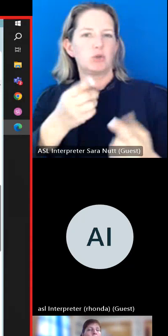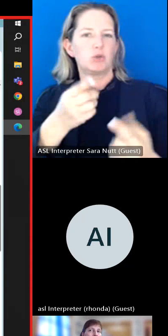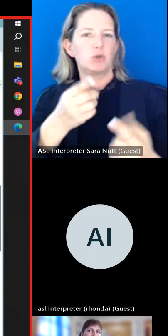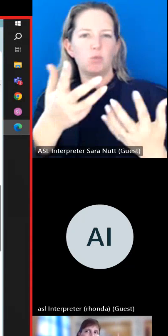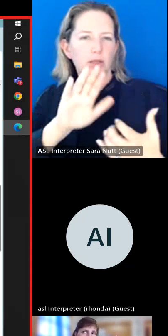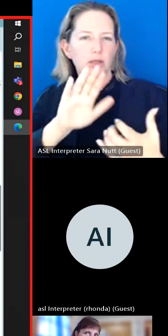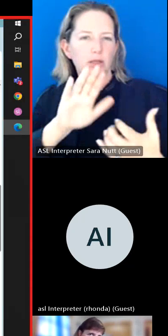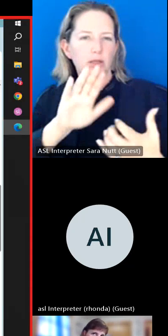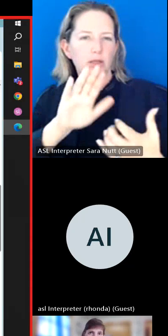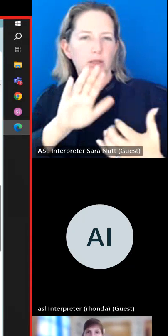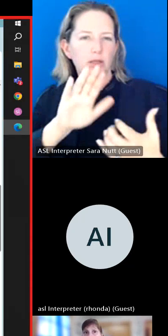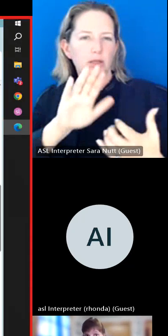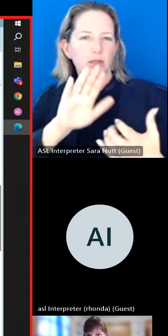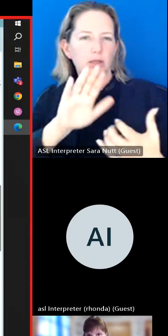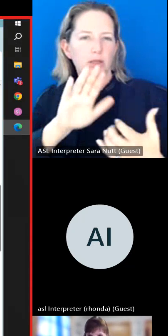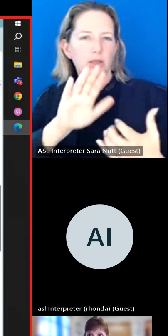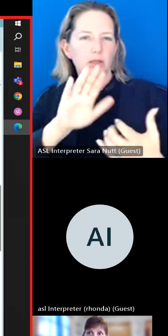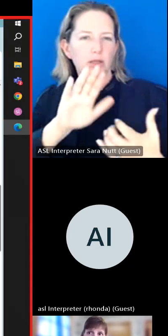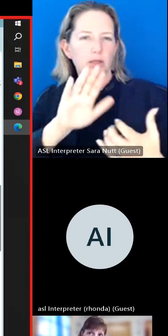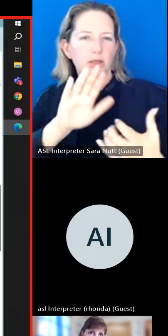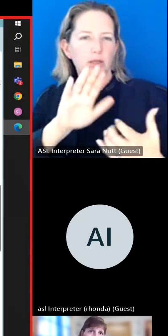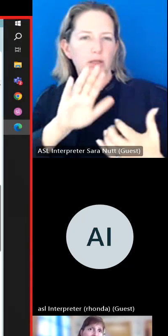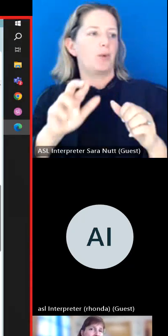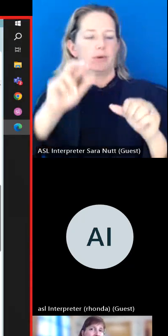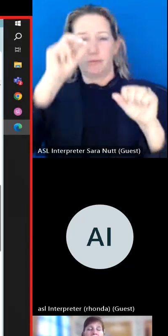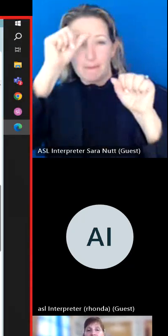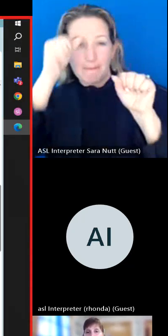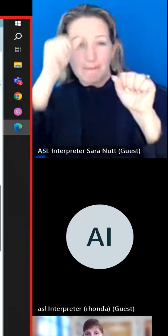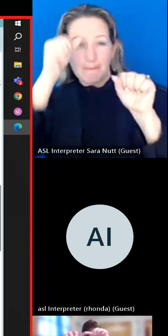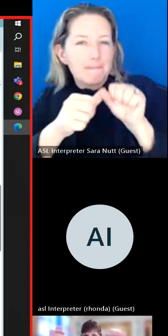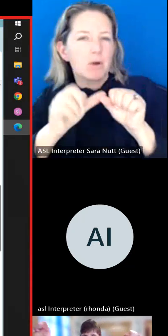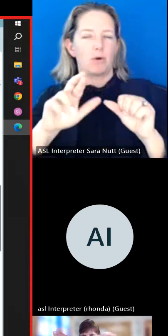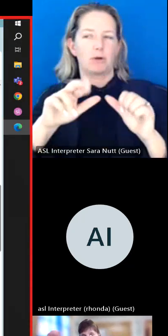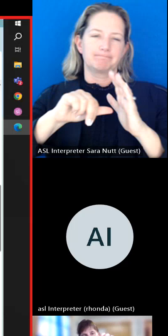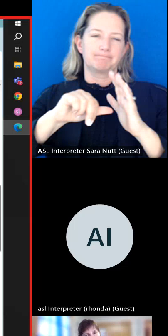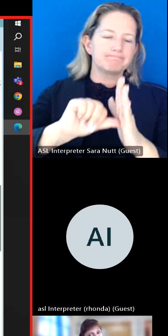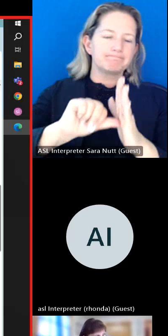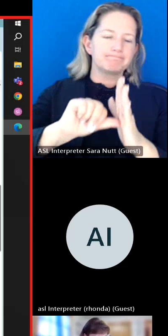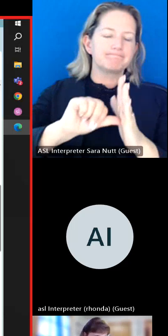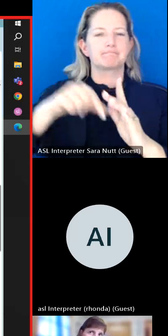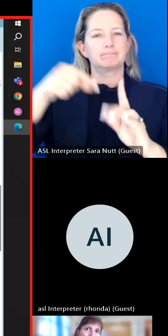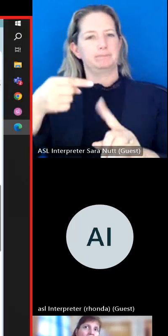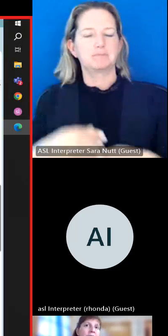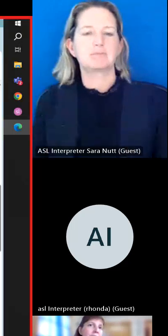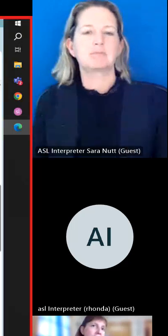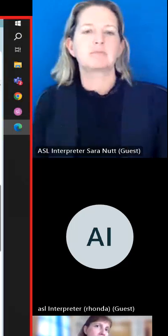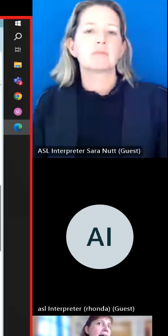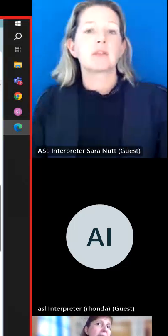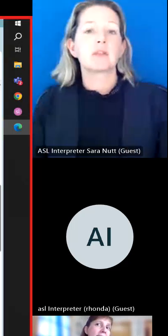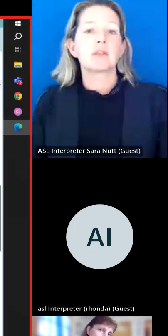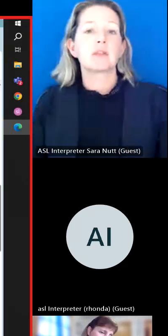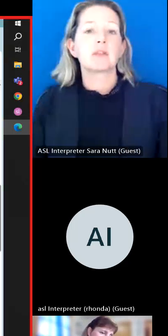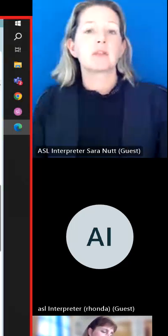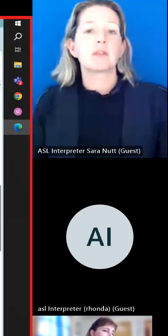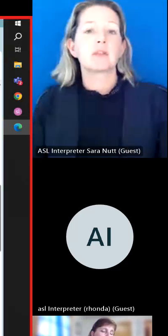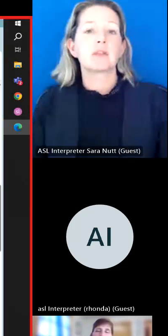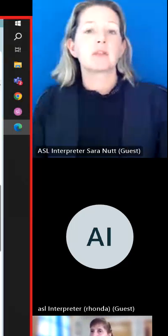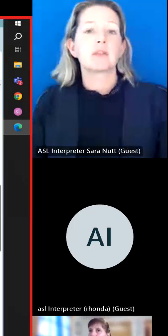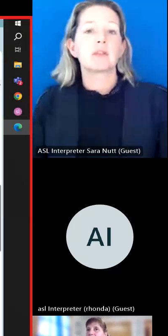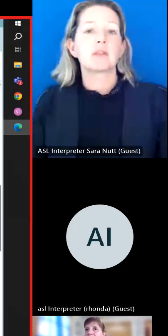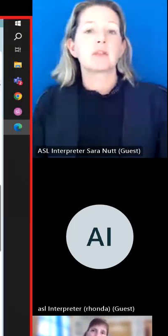on or remember. And the heading on every page of your slides